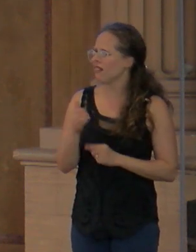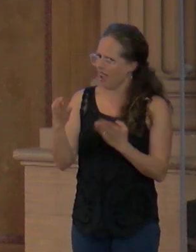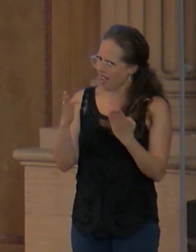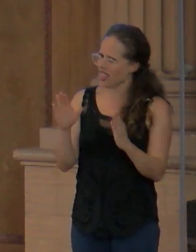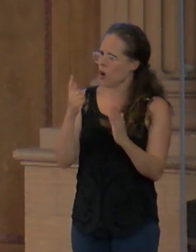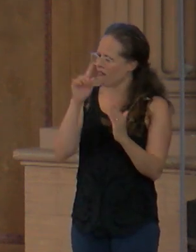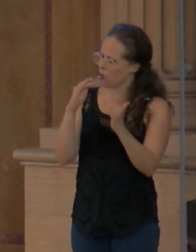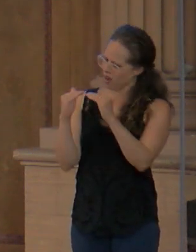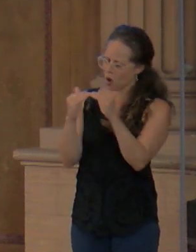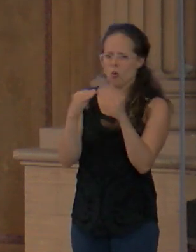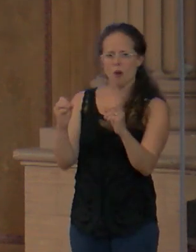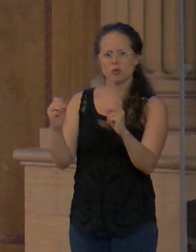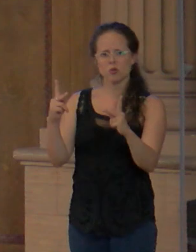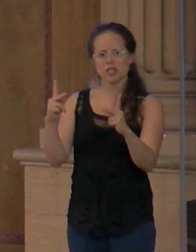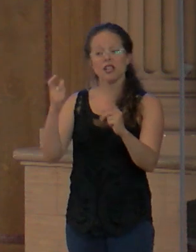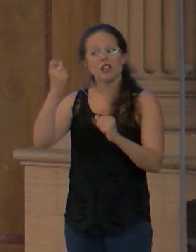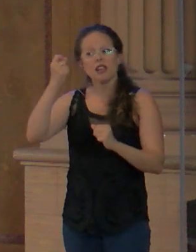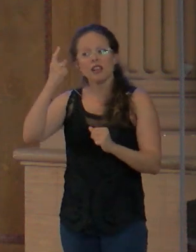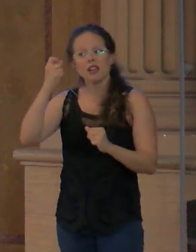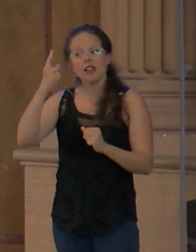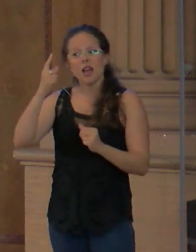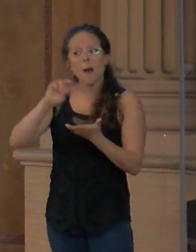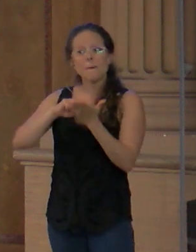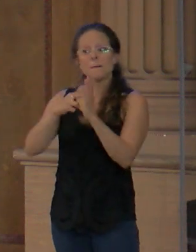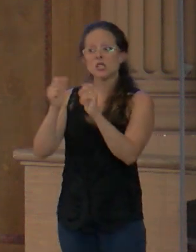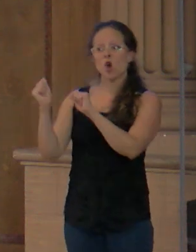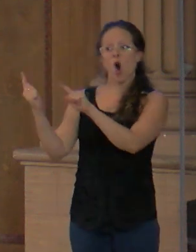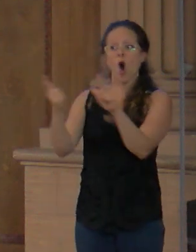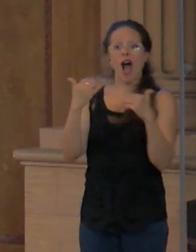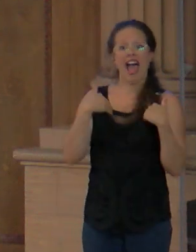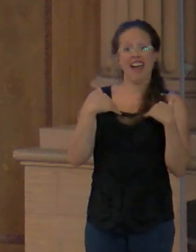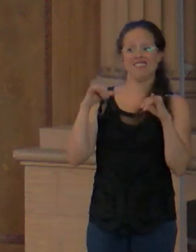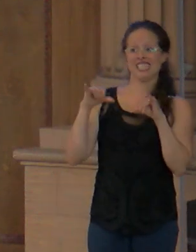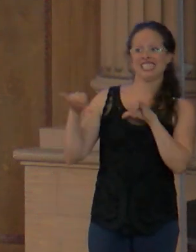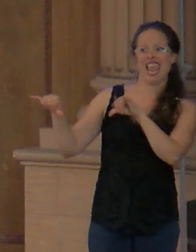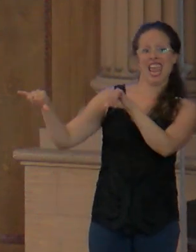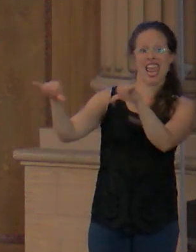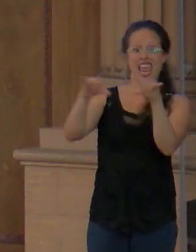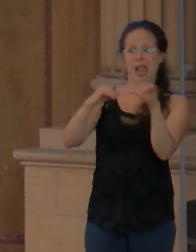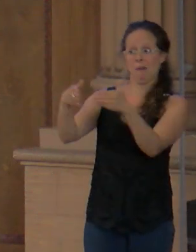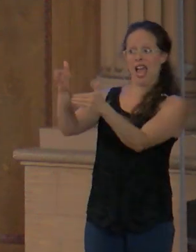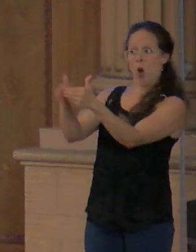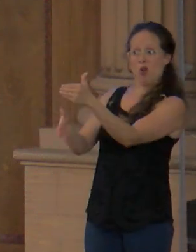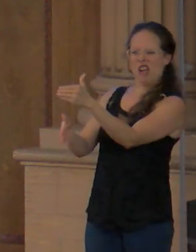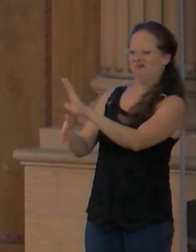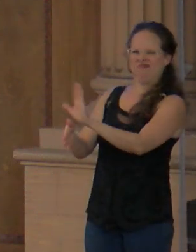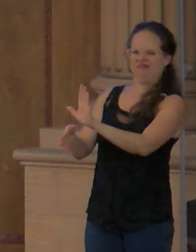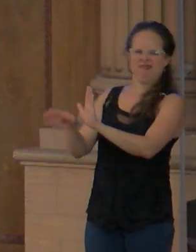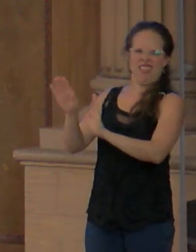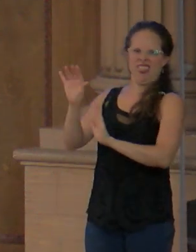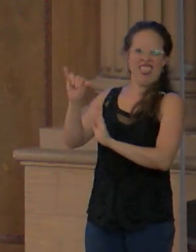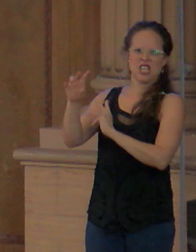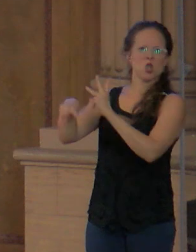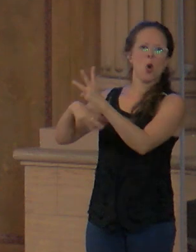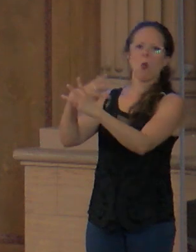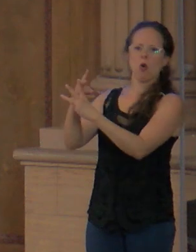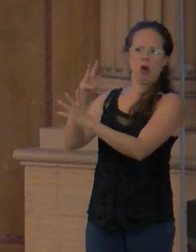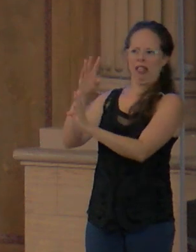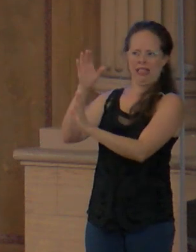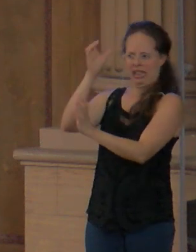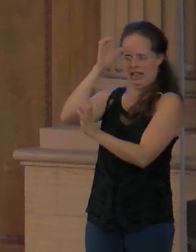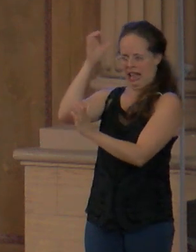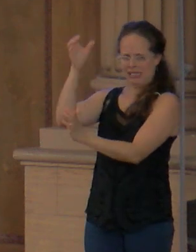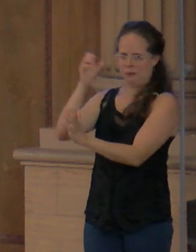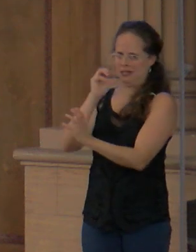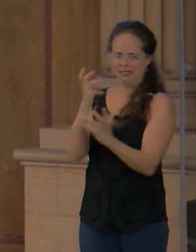And what we're not trying to do as we get justice is get the same outcomes in life for everybody. That's actually a secular concept of justice and equity that isn't